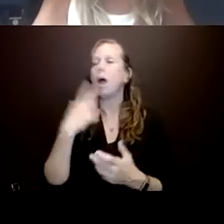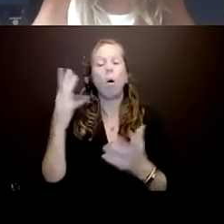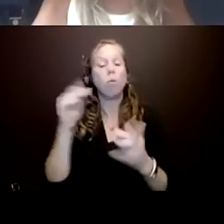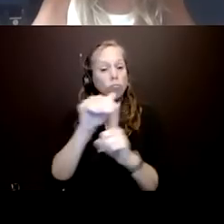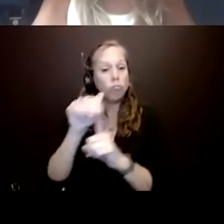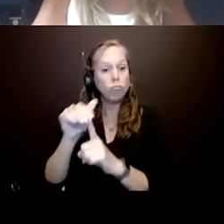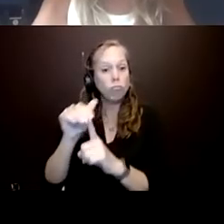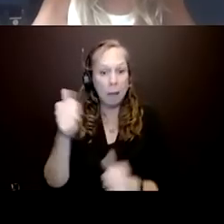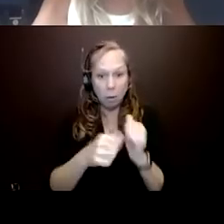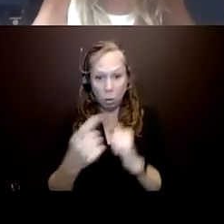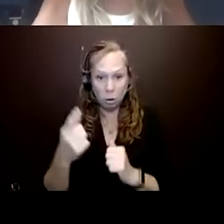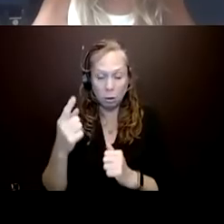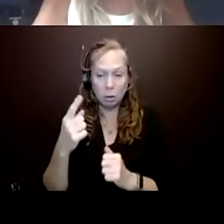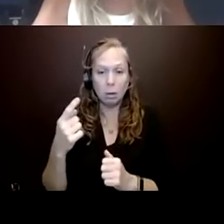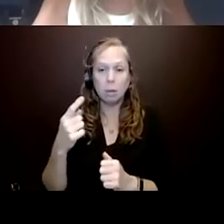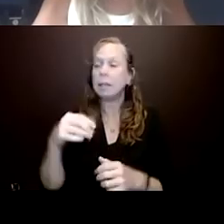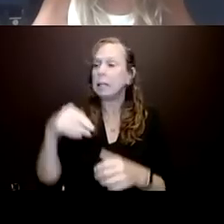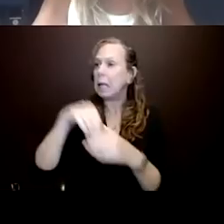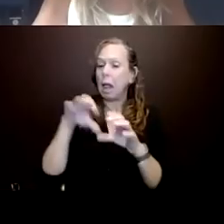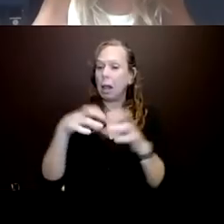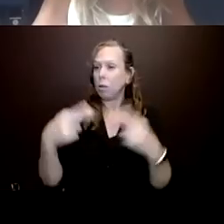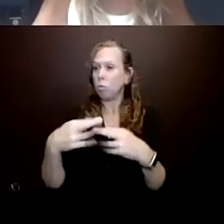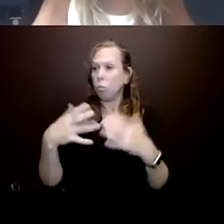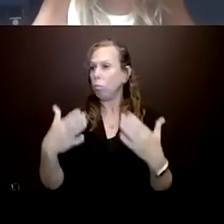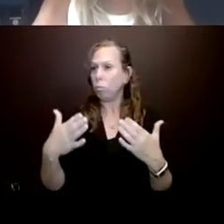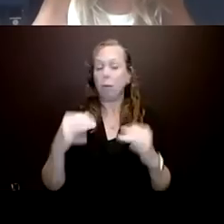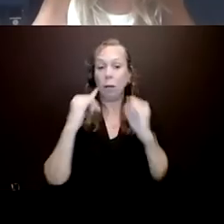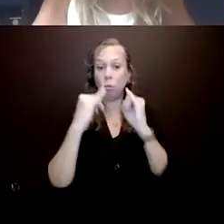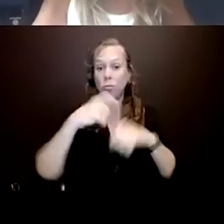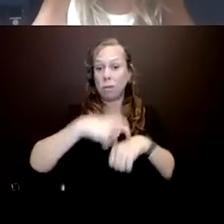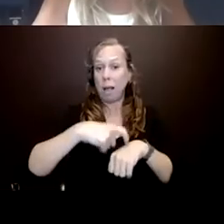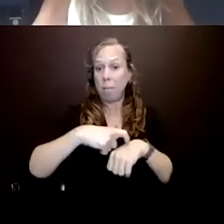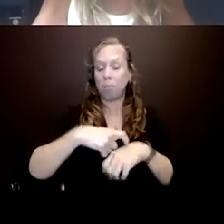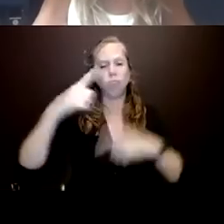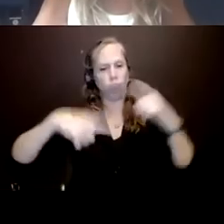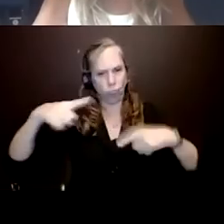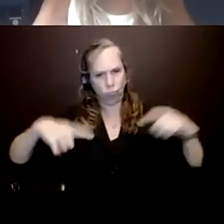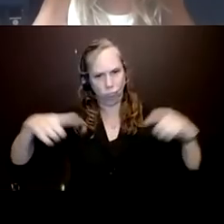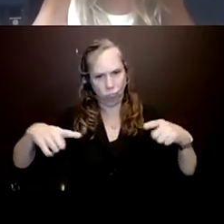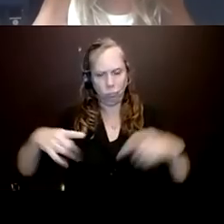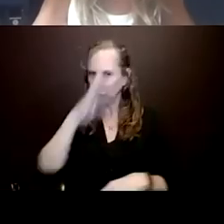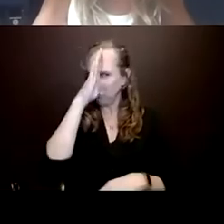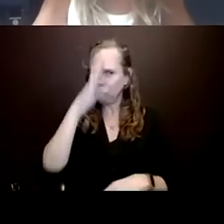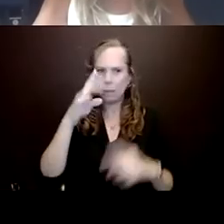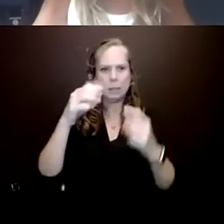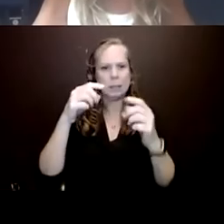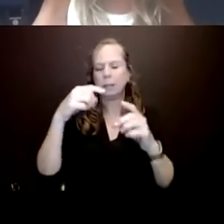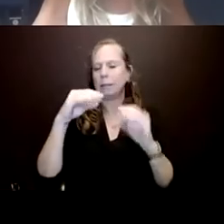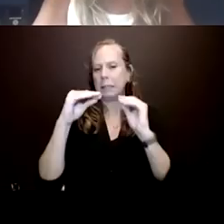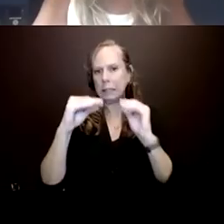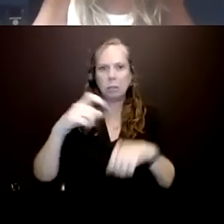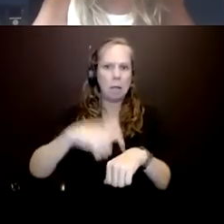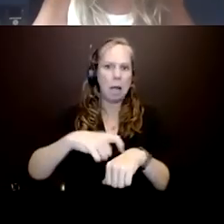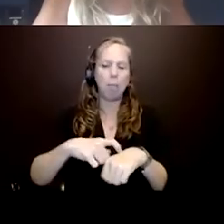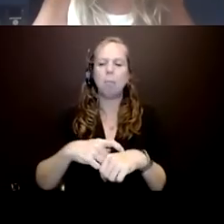within our classrooms, that instructional time will vary, the direct instruction time that a teacher is teaching given